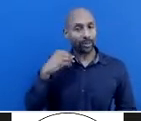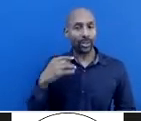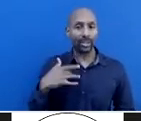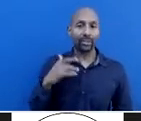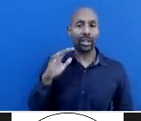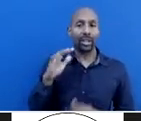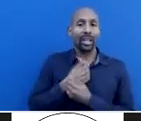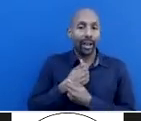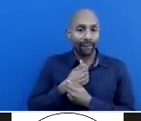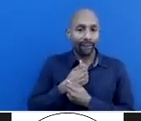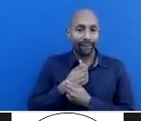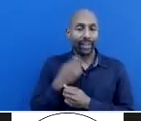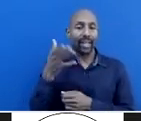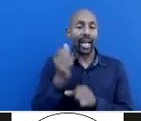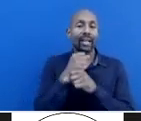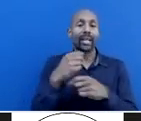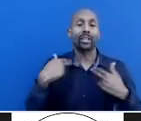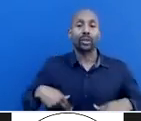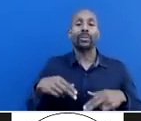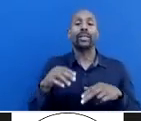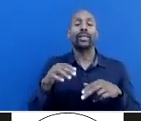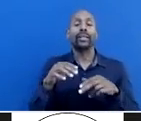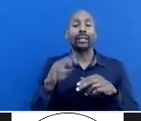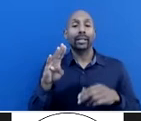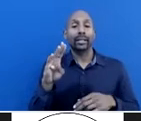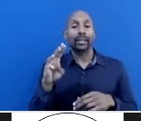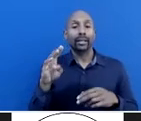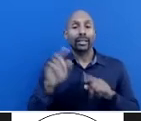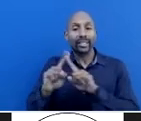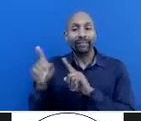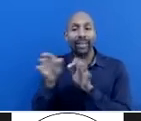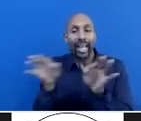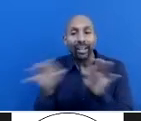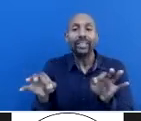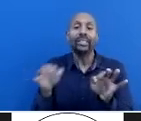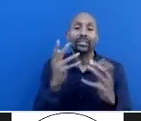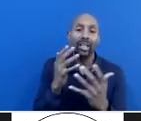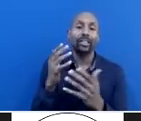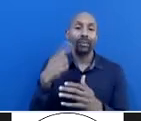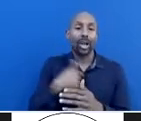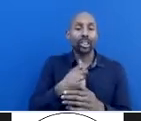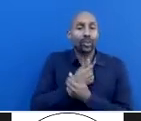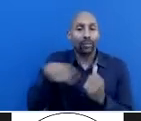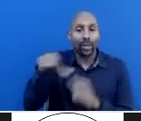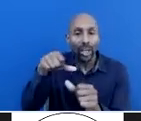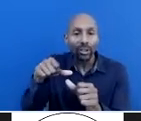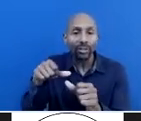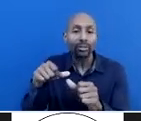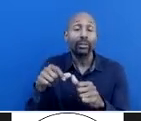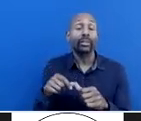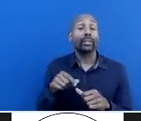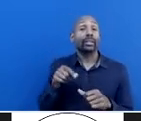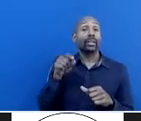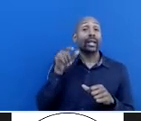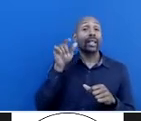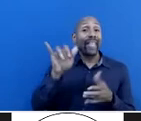that does not know itself love itself? And how can a people that doesn't love itself love anyone else?